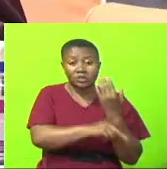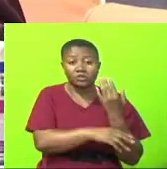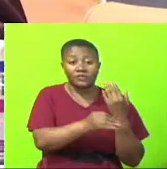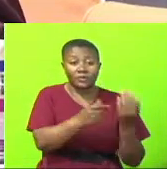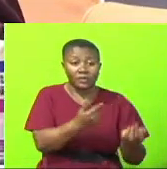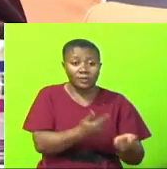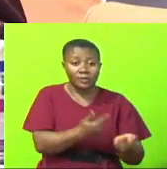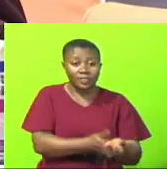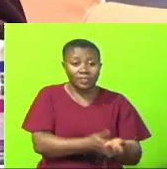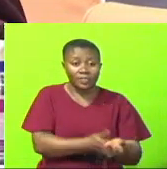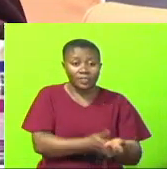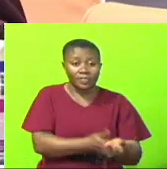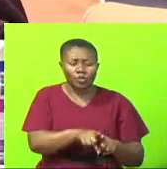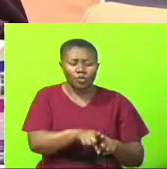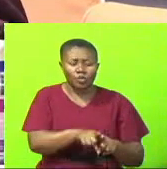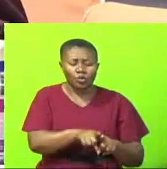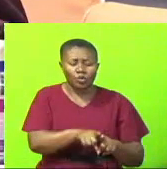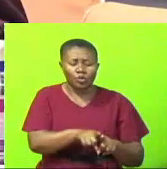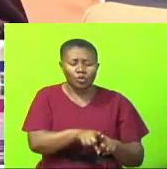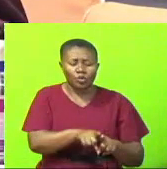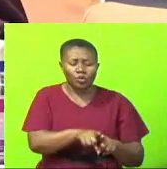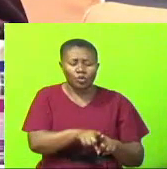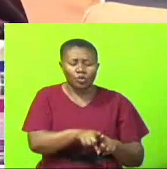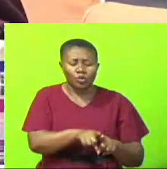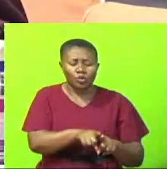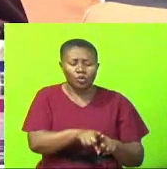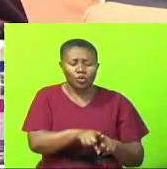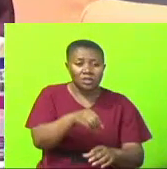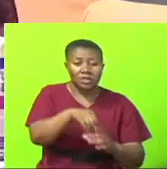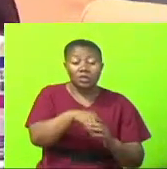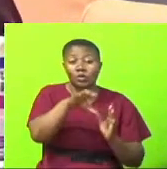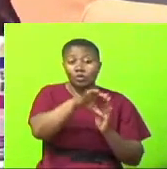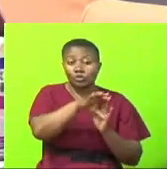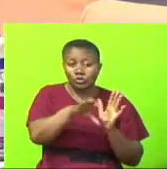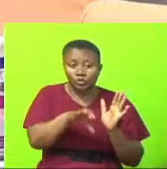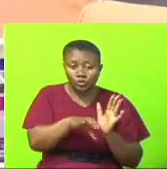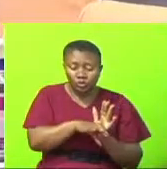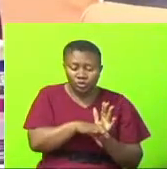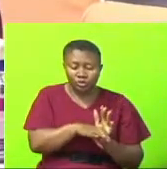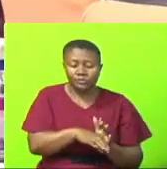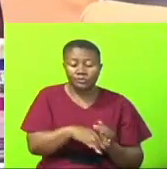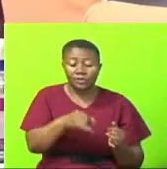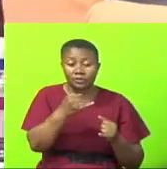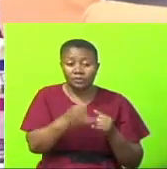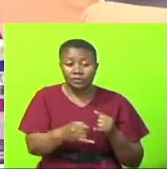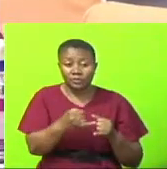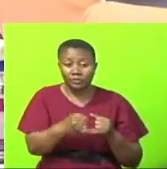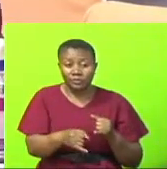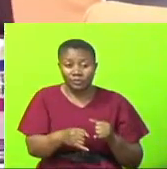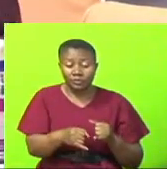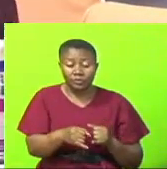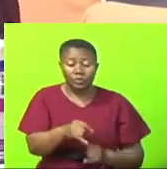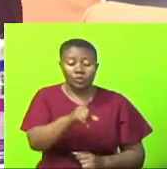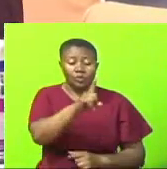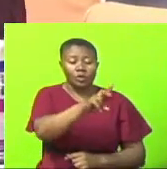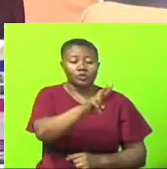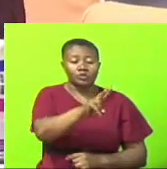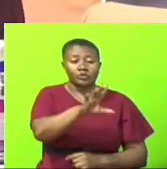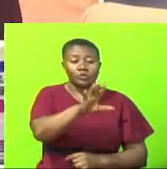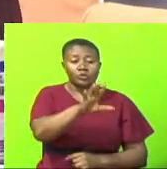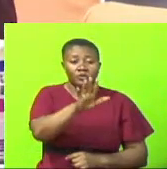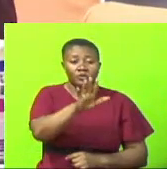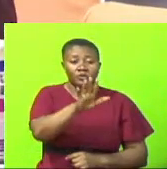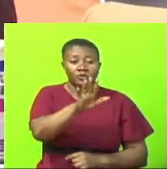and authority to this Constitution." And finally, Article 125 of the Constitution, Mr.